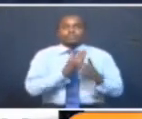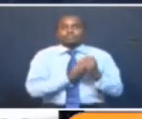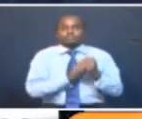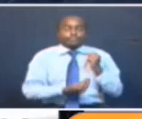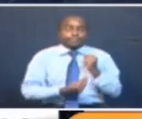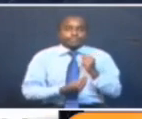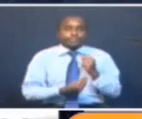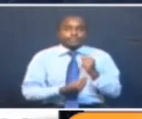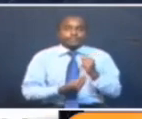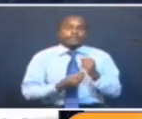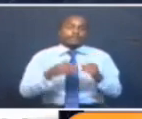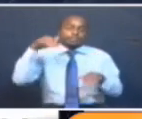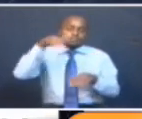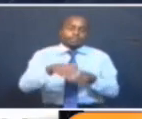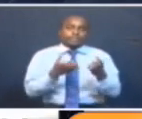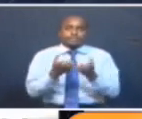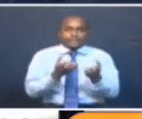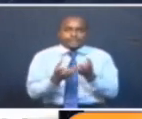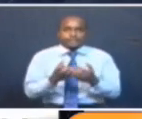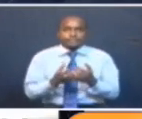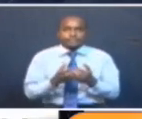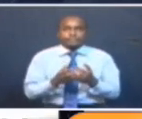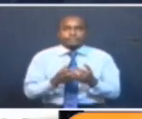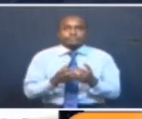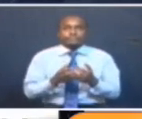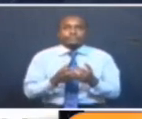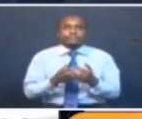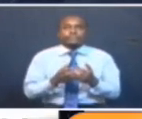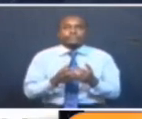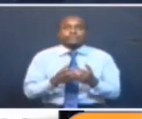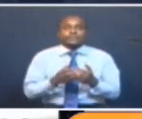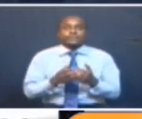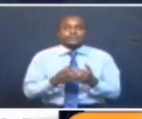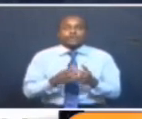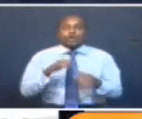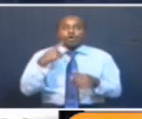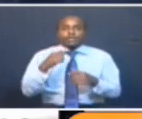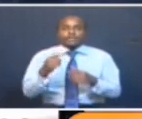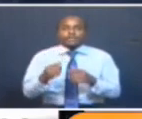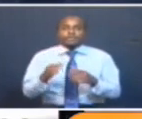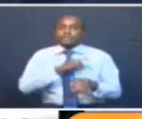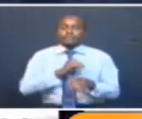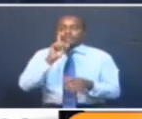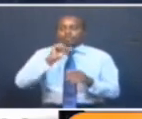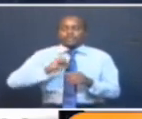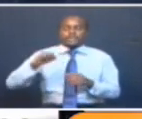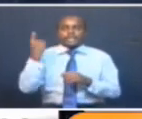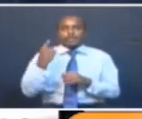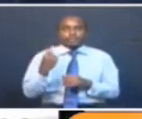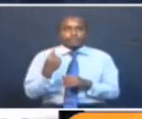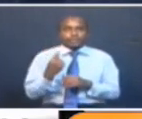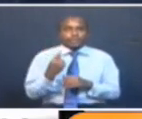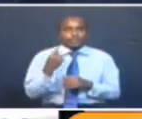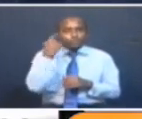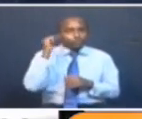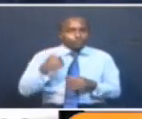the business, or it goes on one way rather than. Yeah. So to me, there is